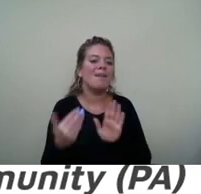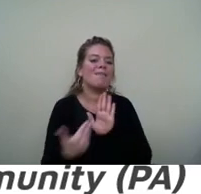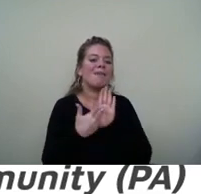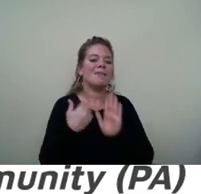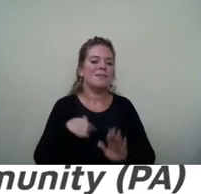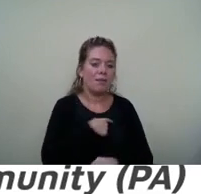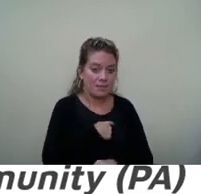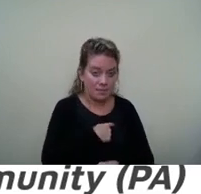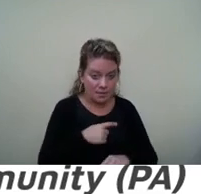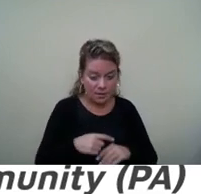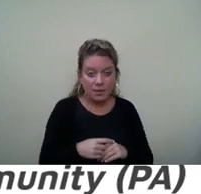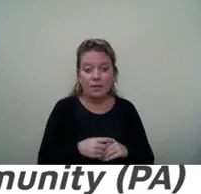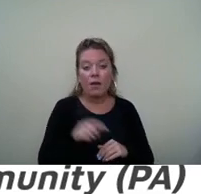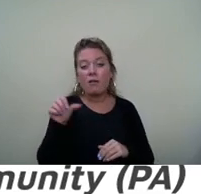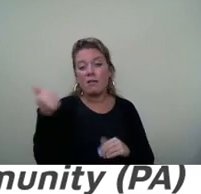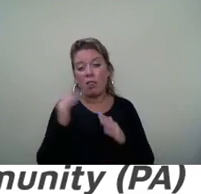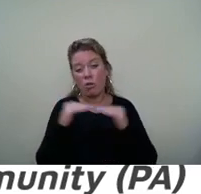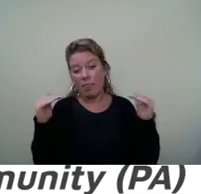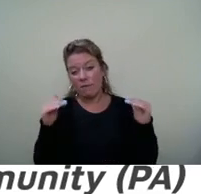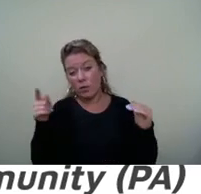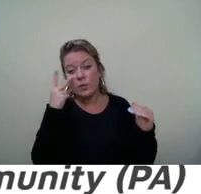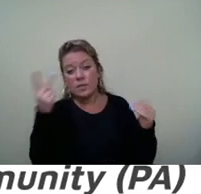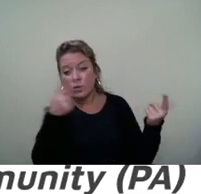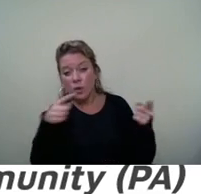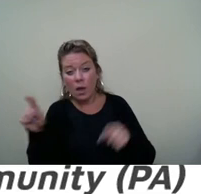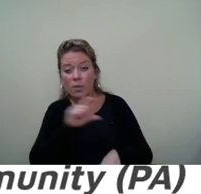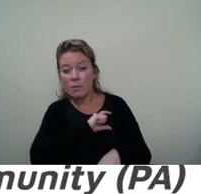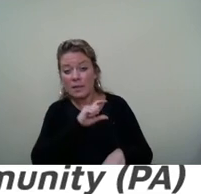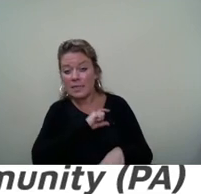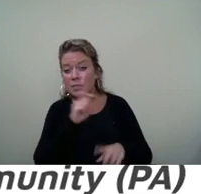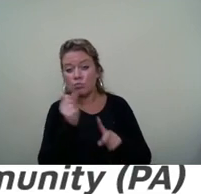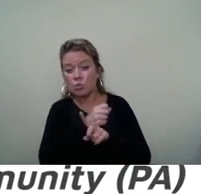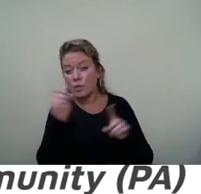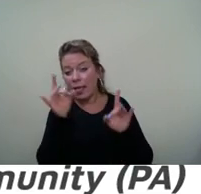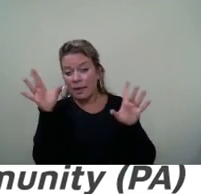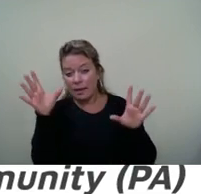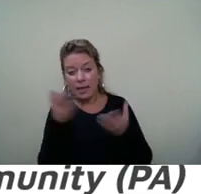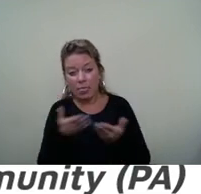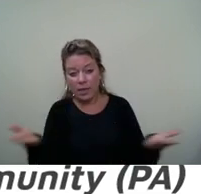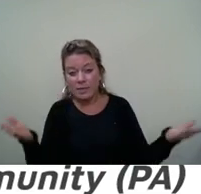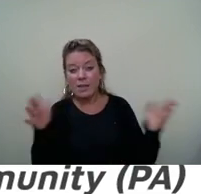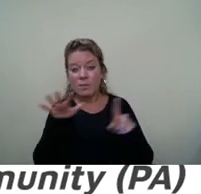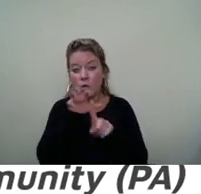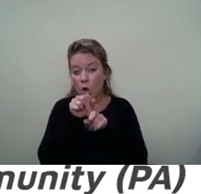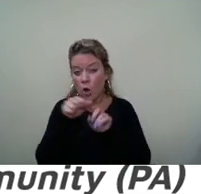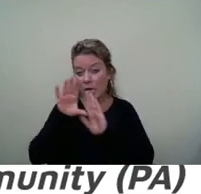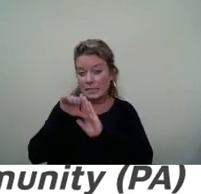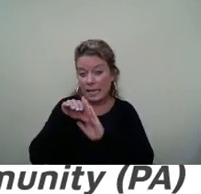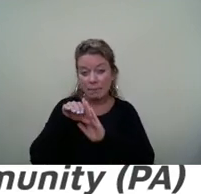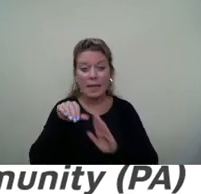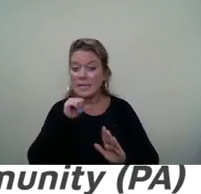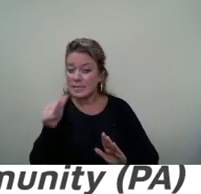And on another level, you see what's going on with police brutality and things have been caught on tape and it's not being